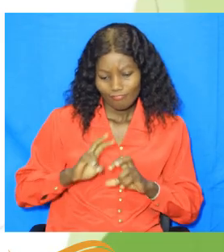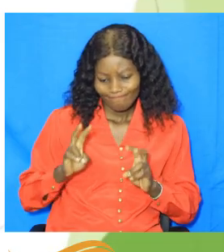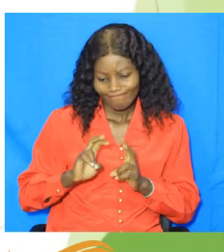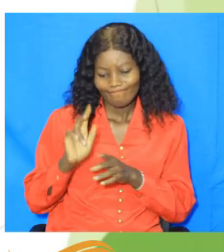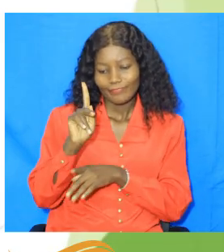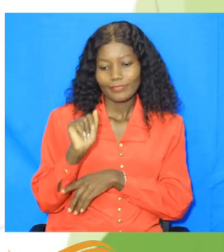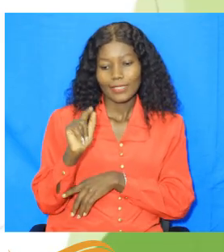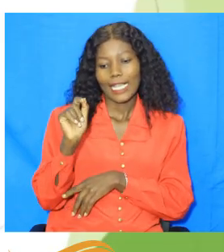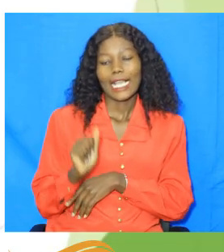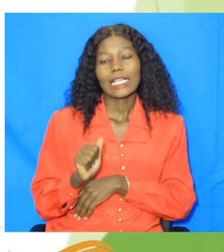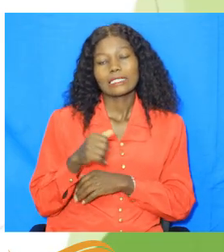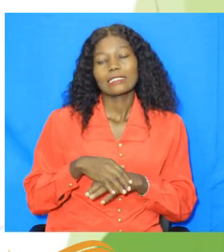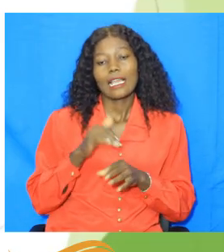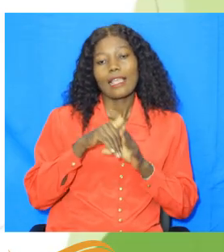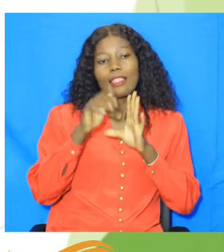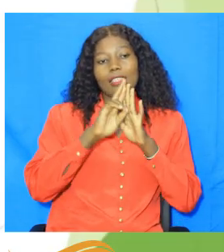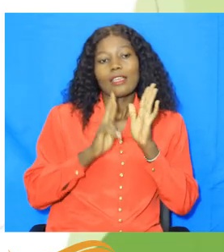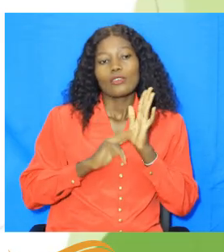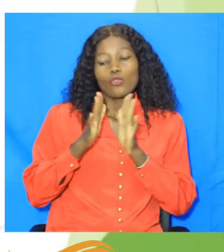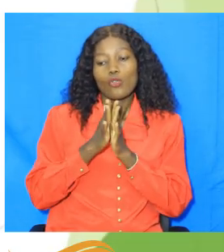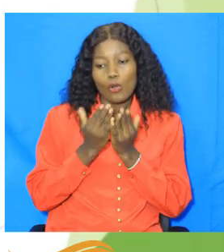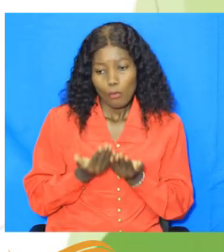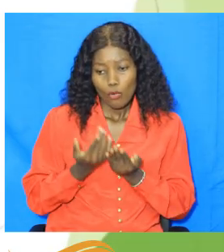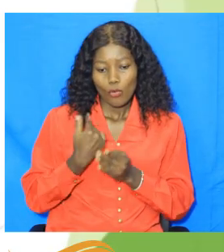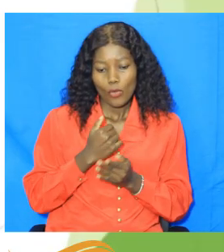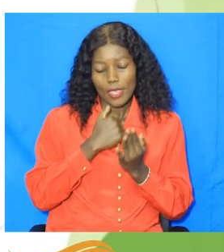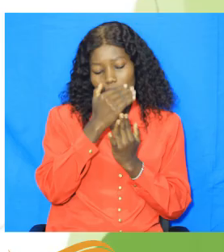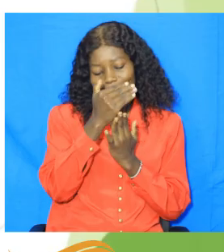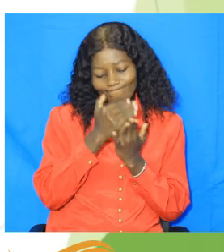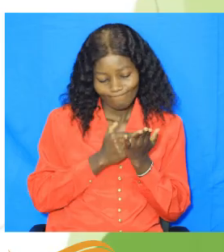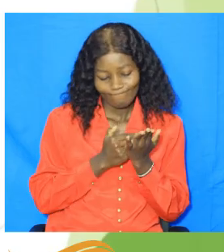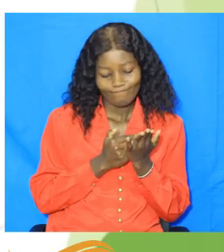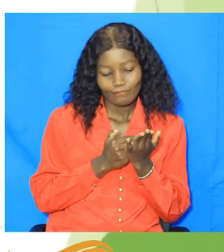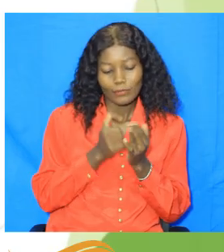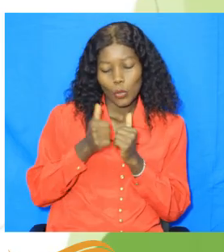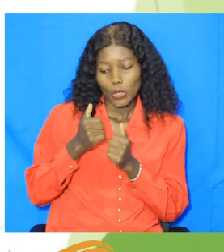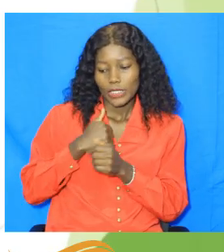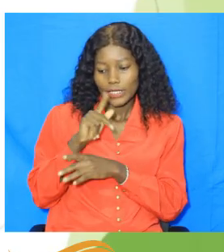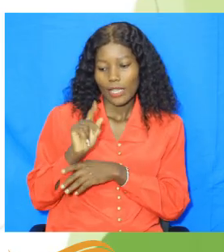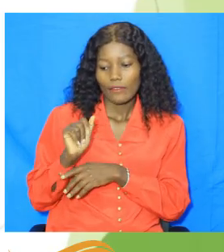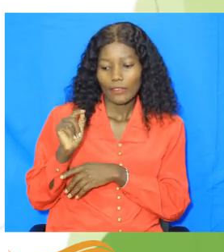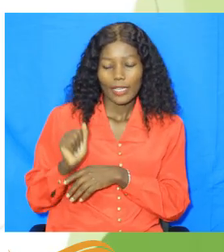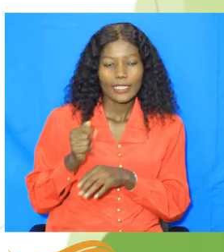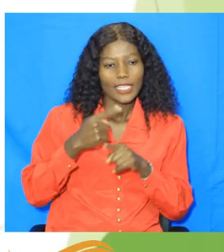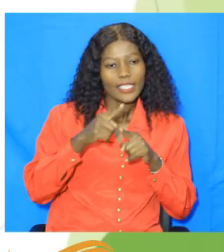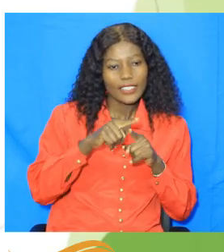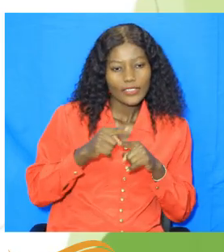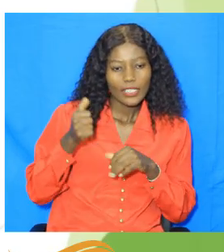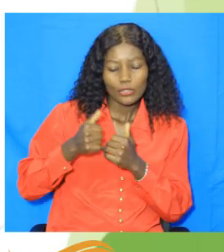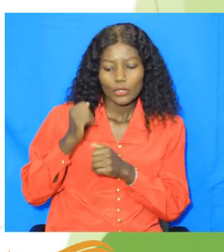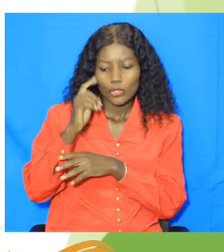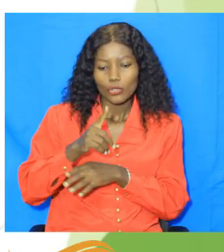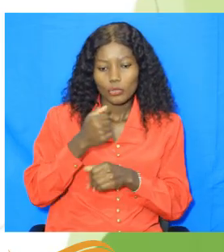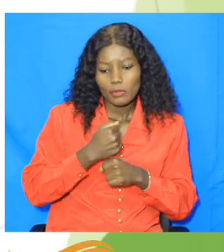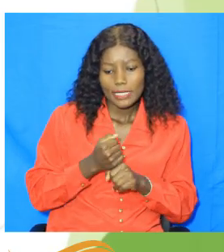kata. So in the rule book, we have a list containing the katas which are supposed to be performed